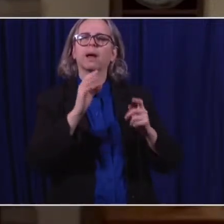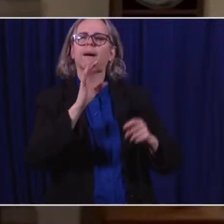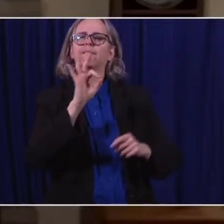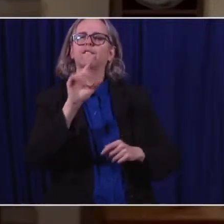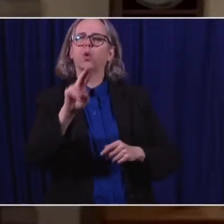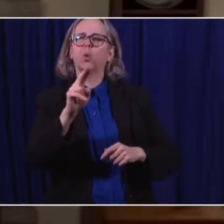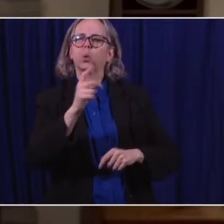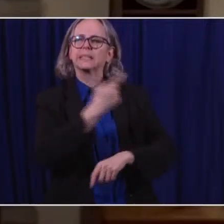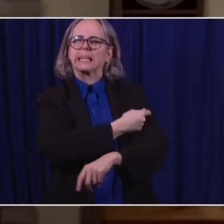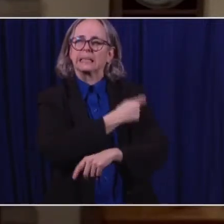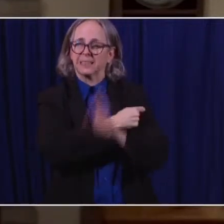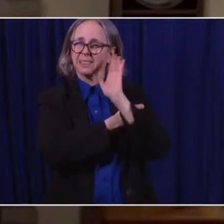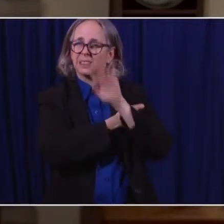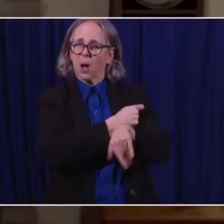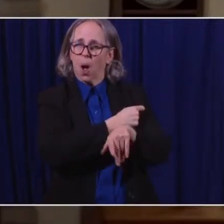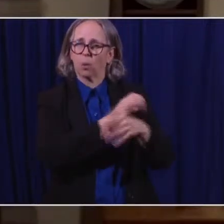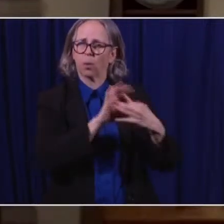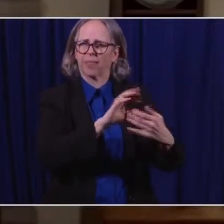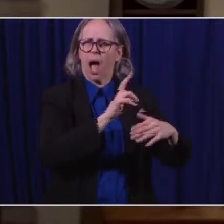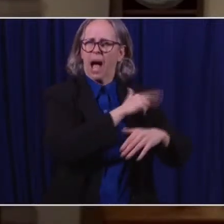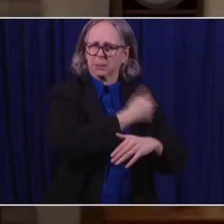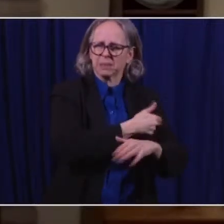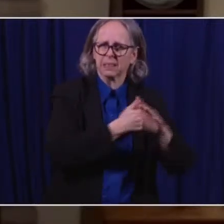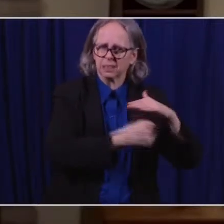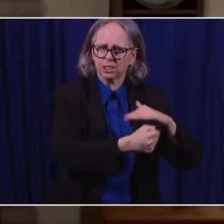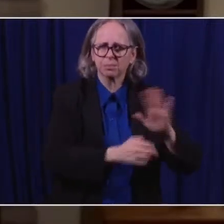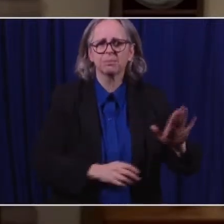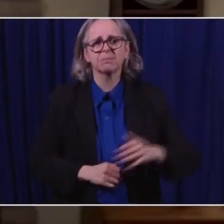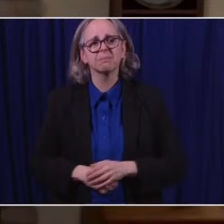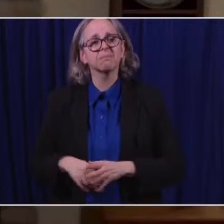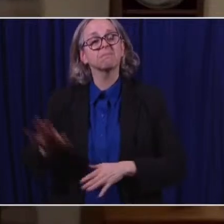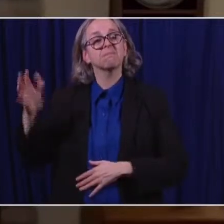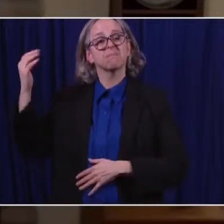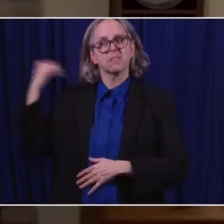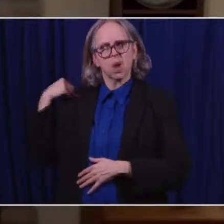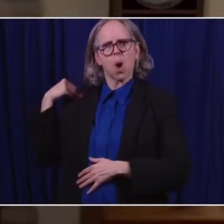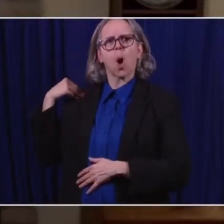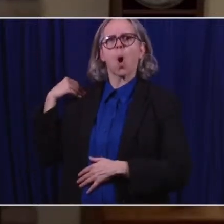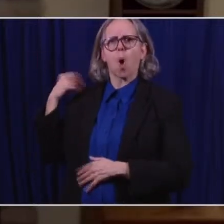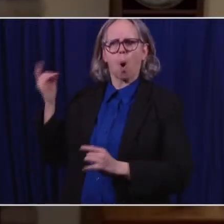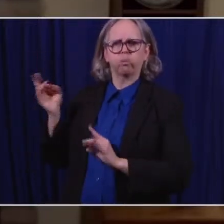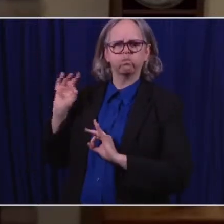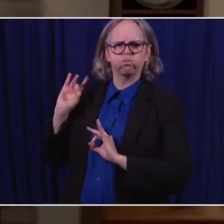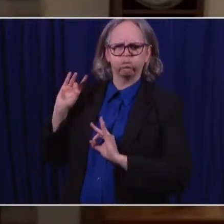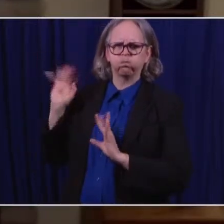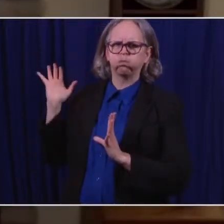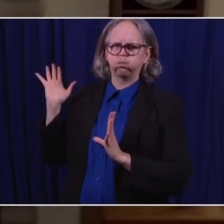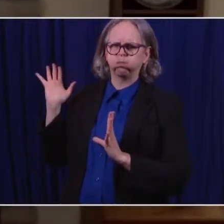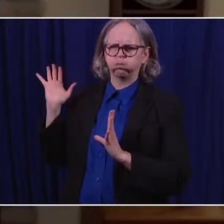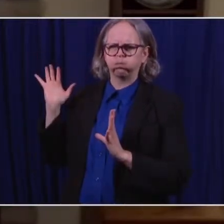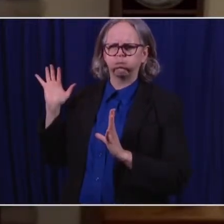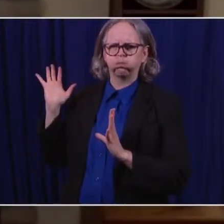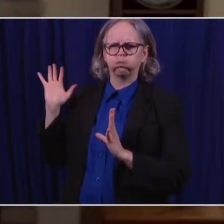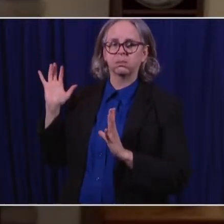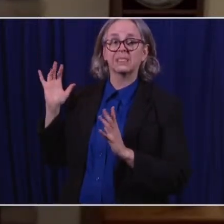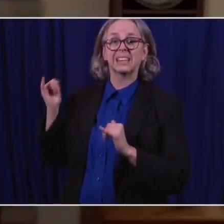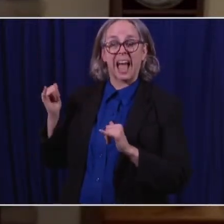been, it's a better number, and it would appear to be an improving